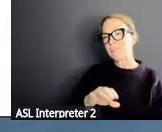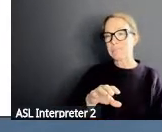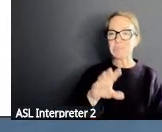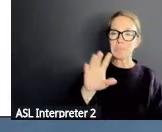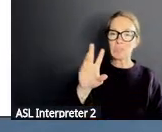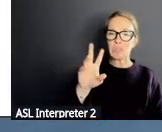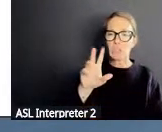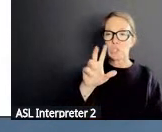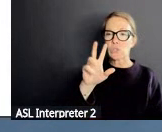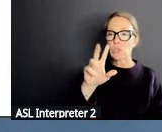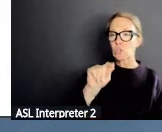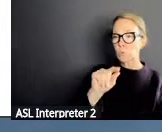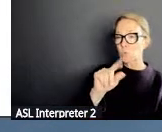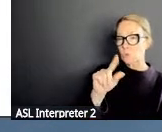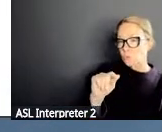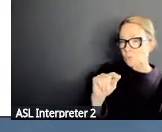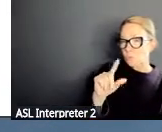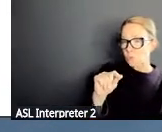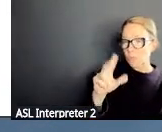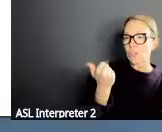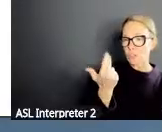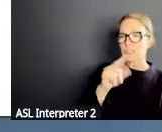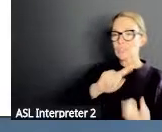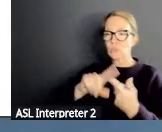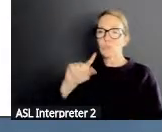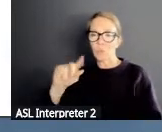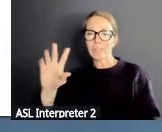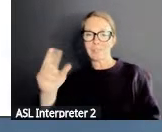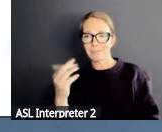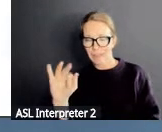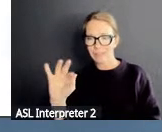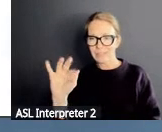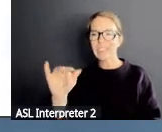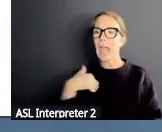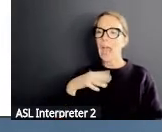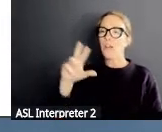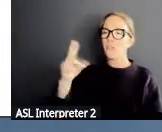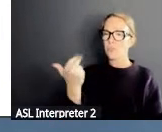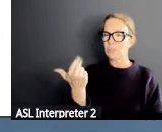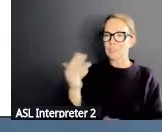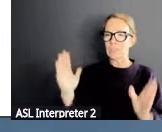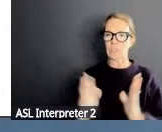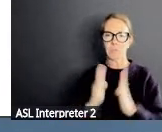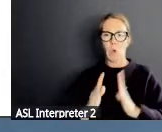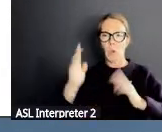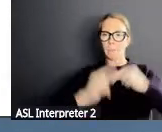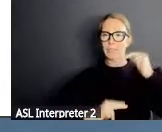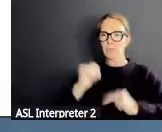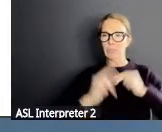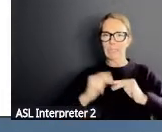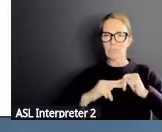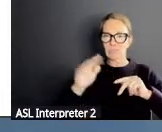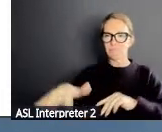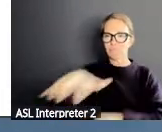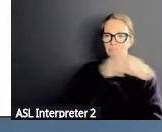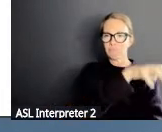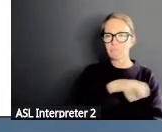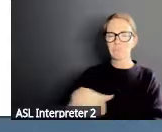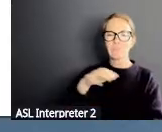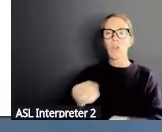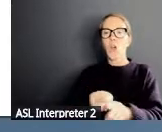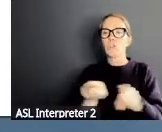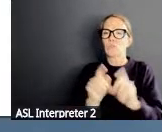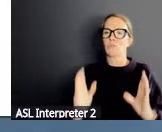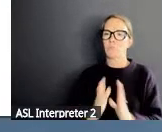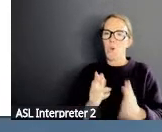ceased operations. The facility included 13 small buildings on the property to aid operations, as well as a small parking lot